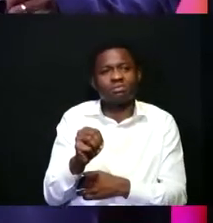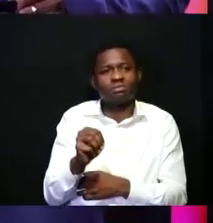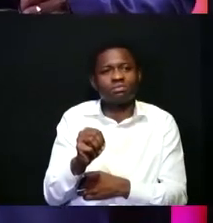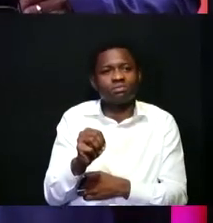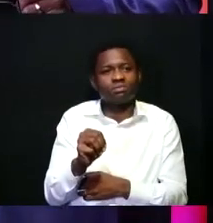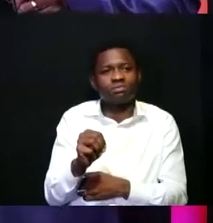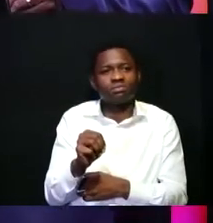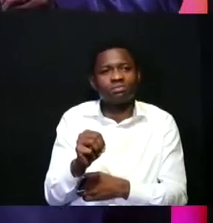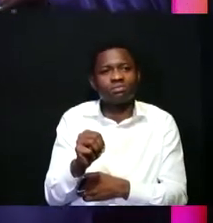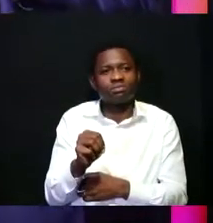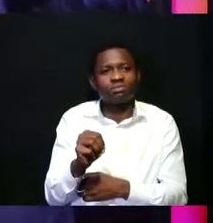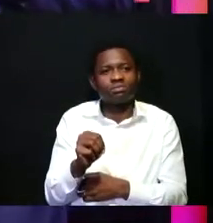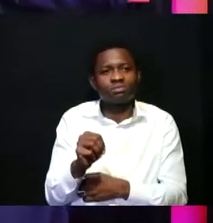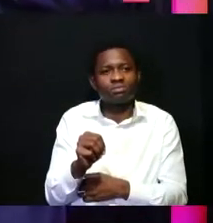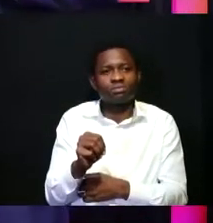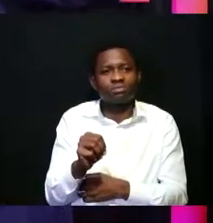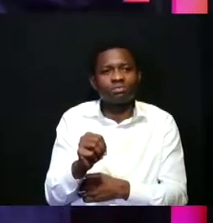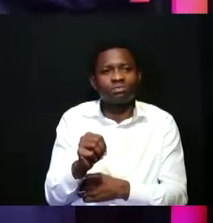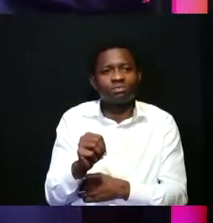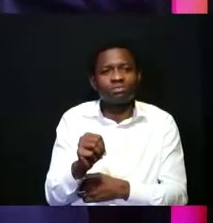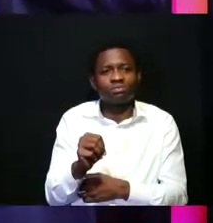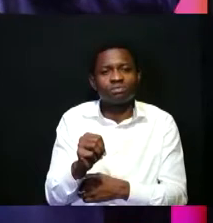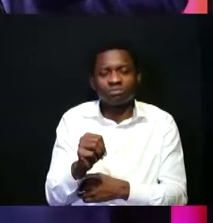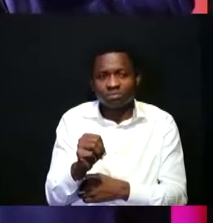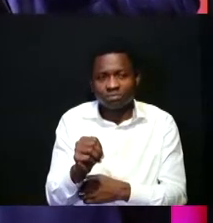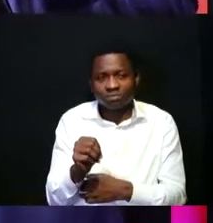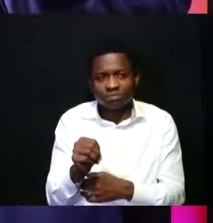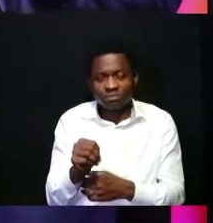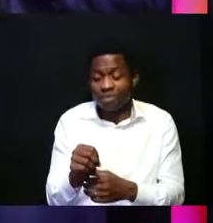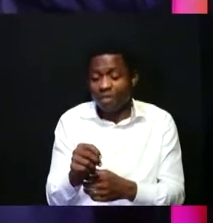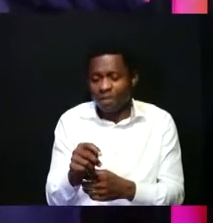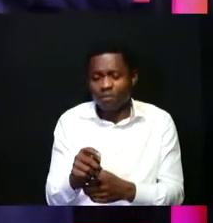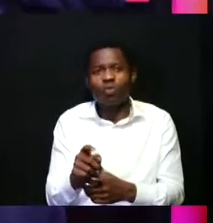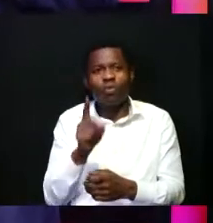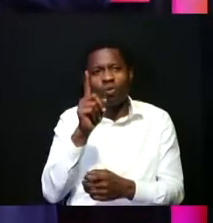yet if there is an angel to intercede for them, a messenger,